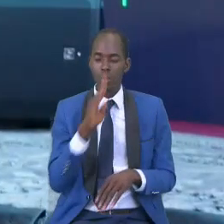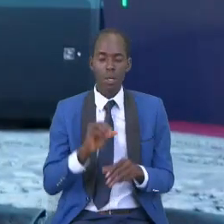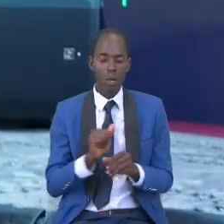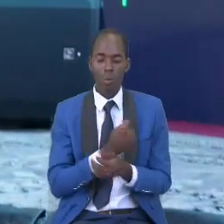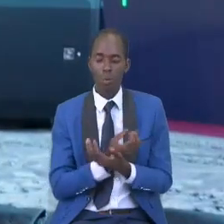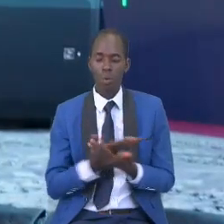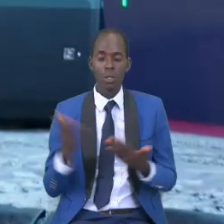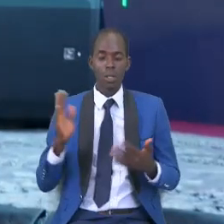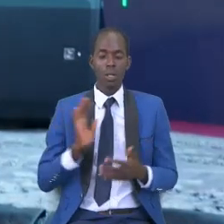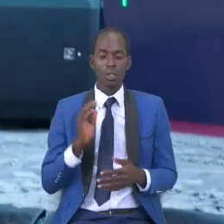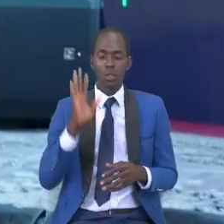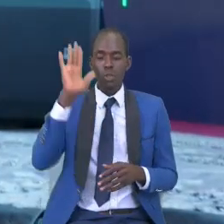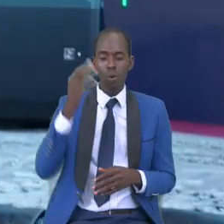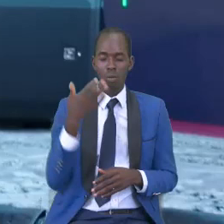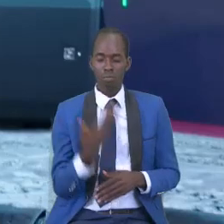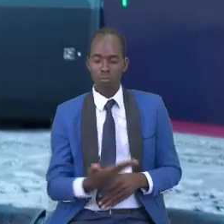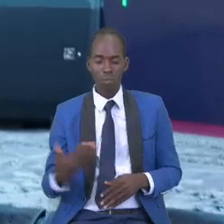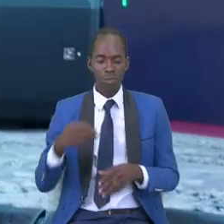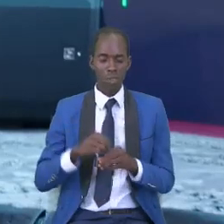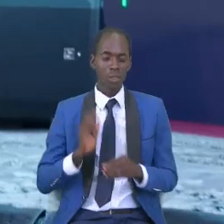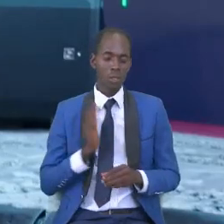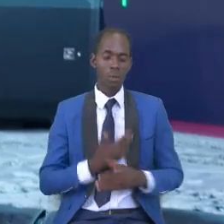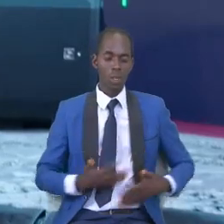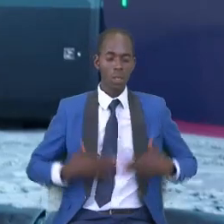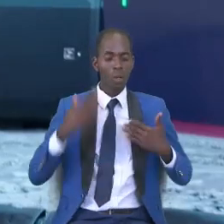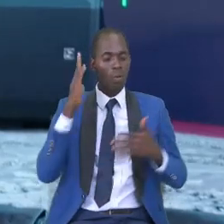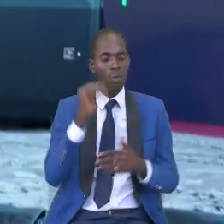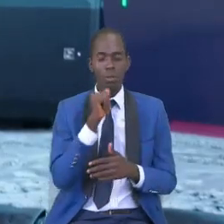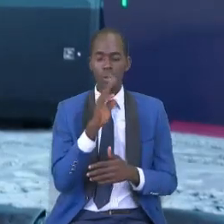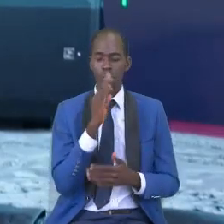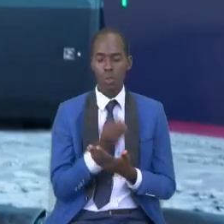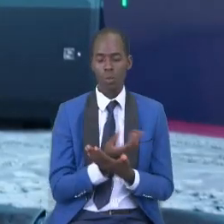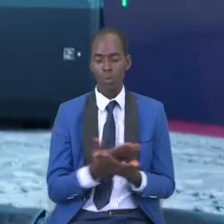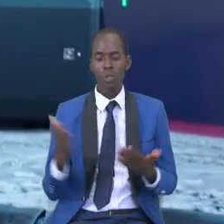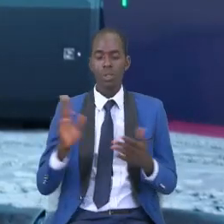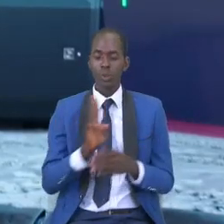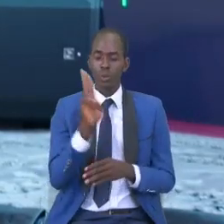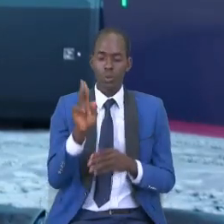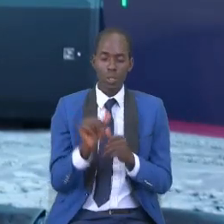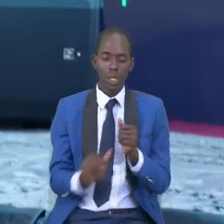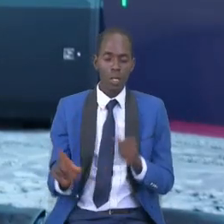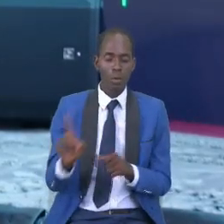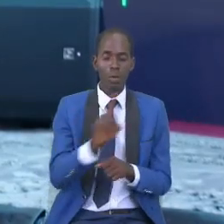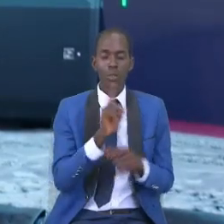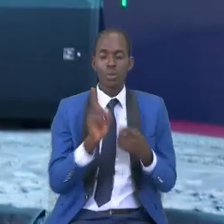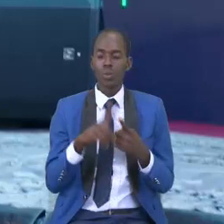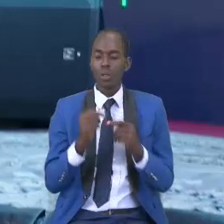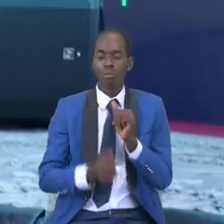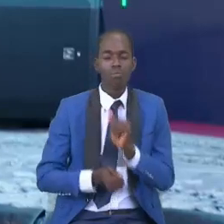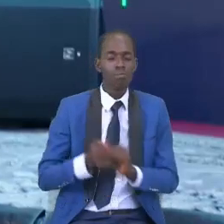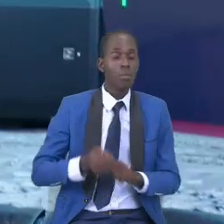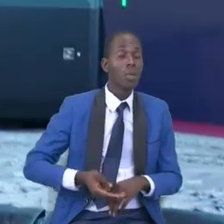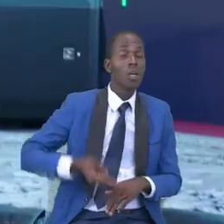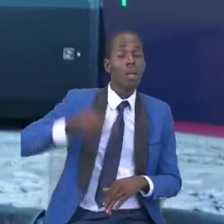Your resources in our lives will not be wasted. Use everyone to the highest